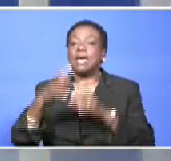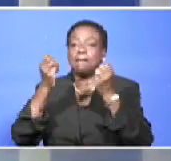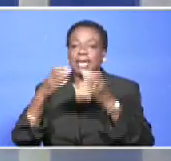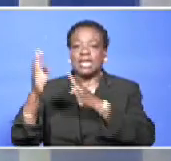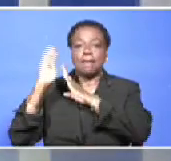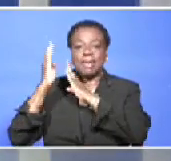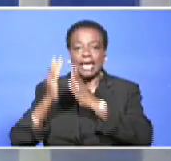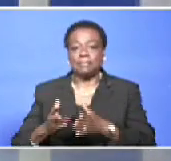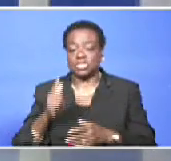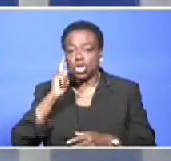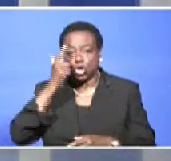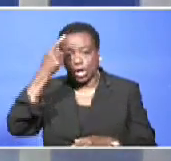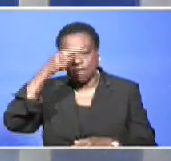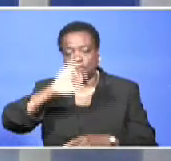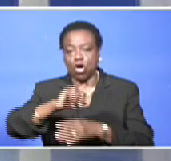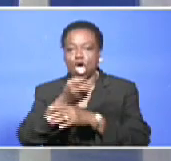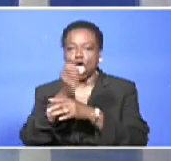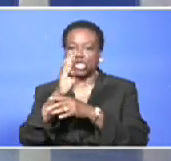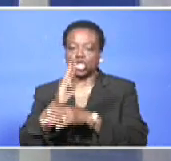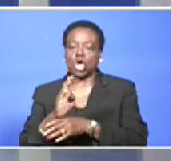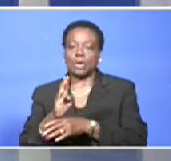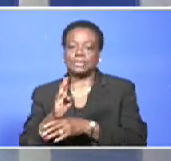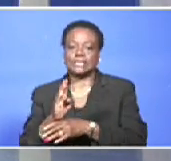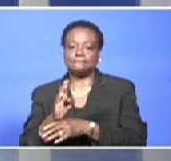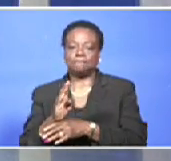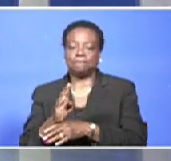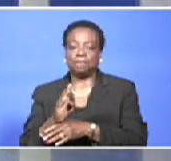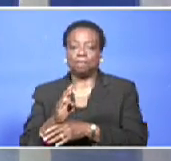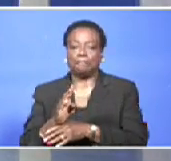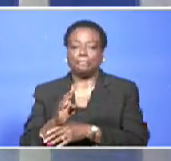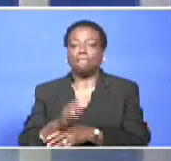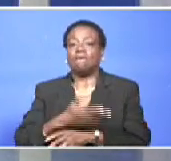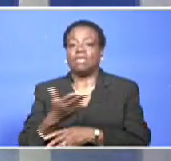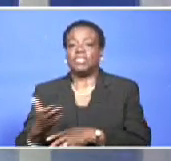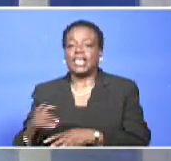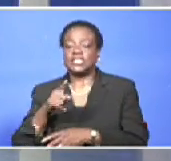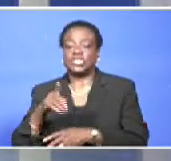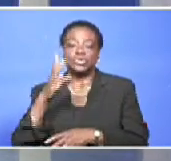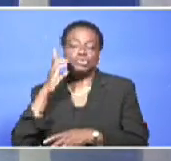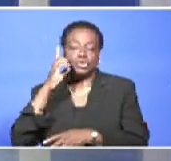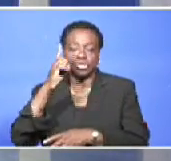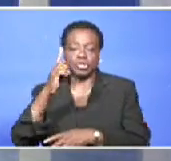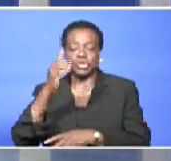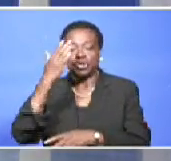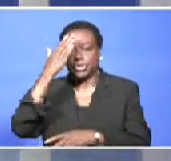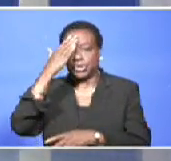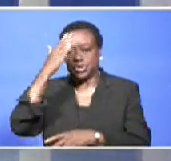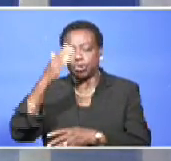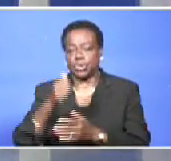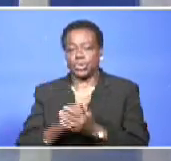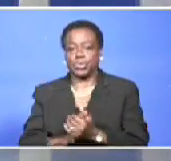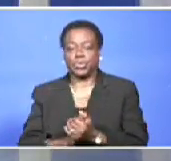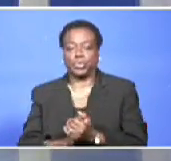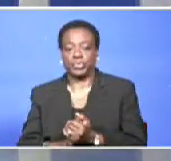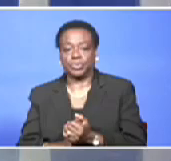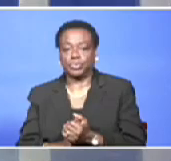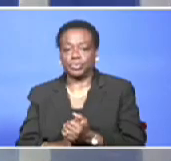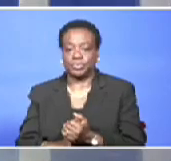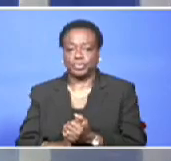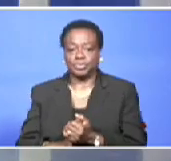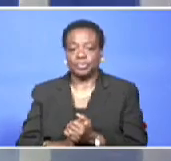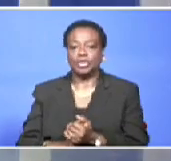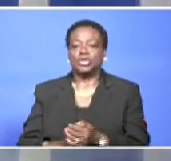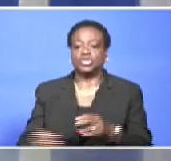job opportunities. In this week's edition of Things You Should Know, employers explain what prospective employees can do to increase their